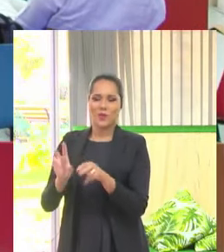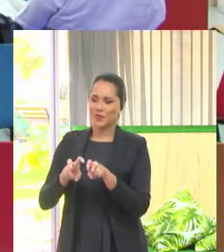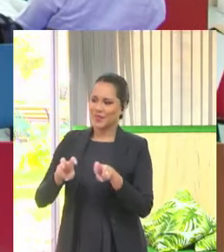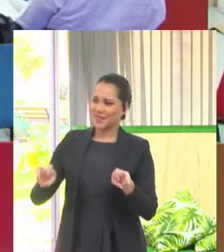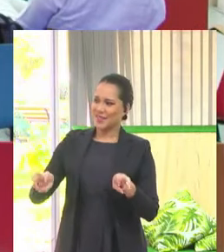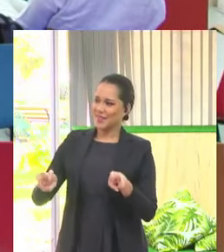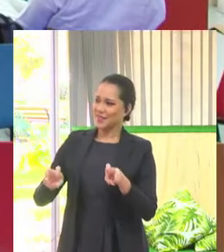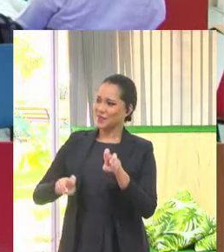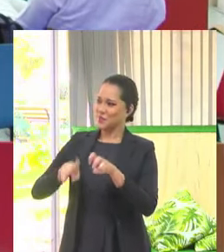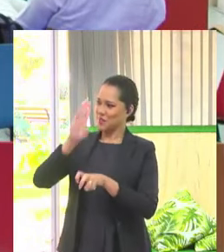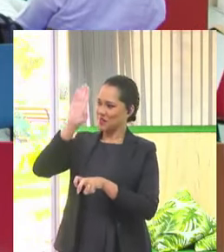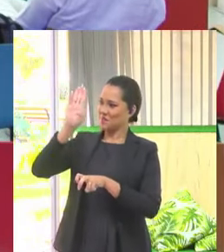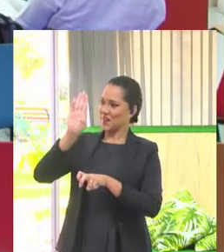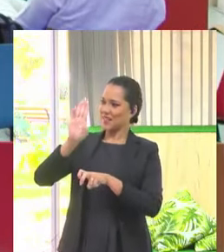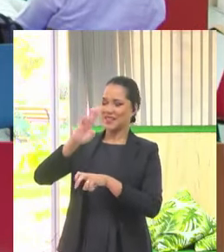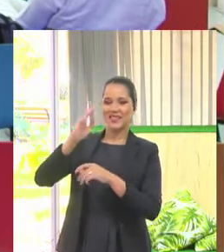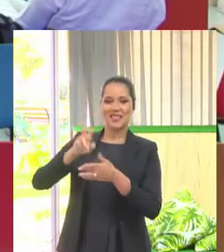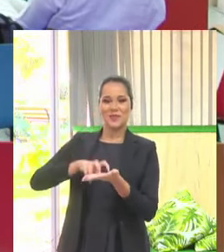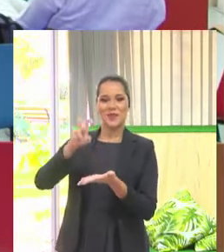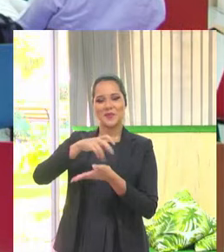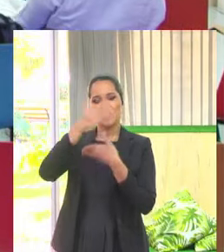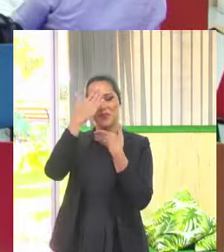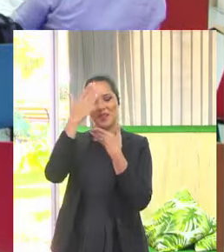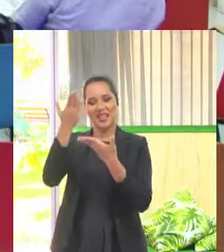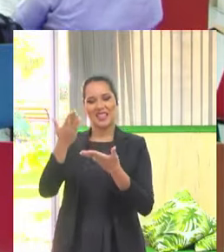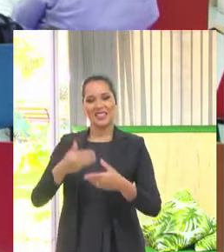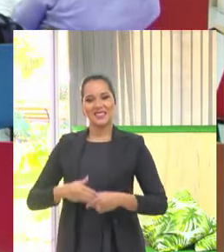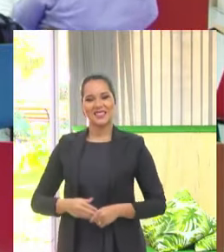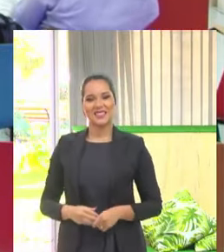this morning. Thank you so much.